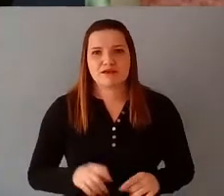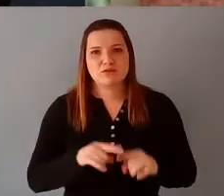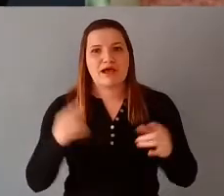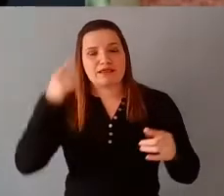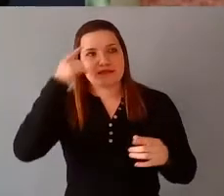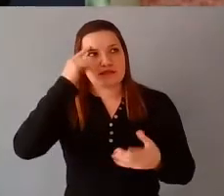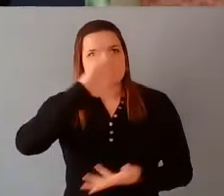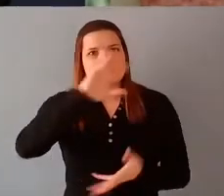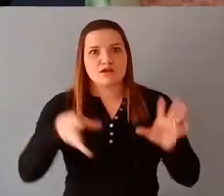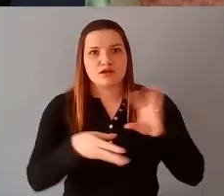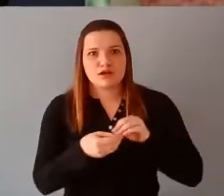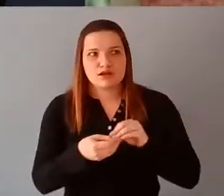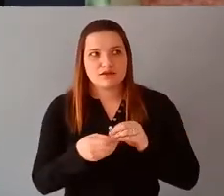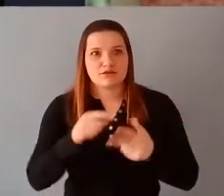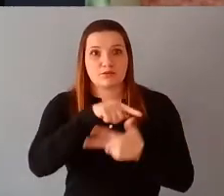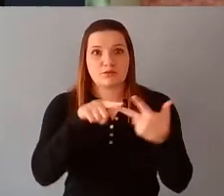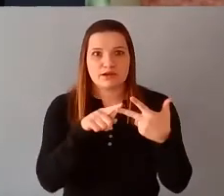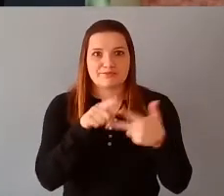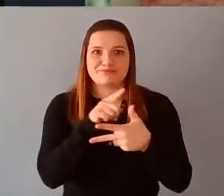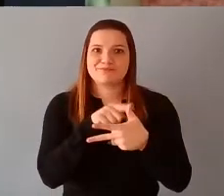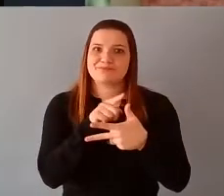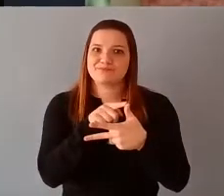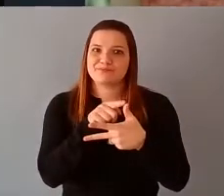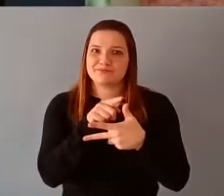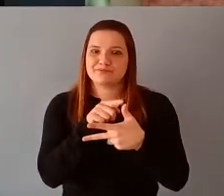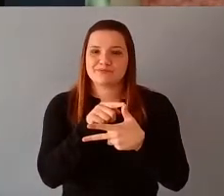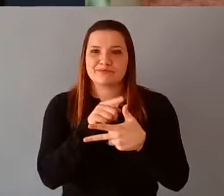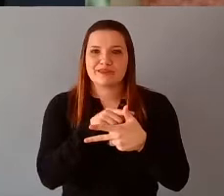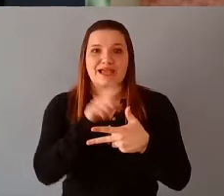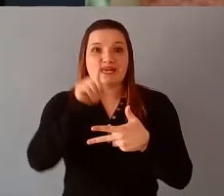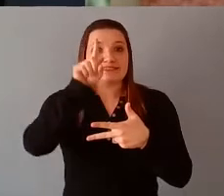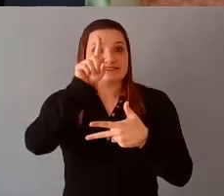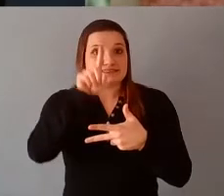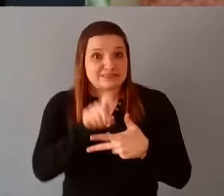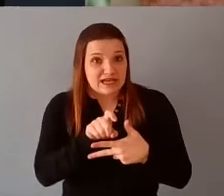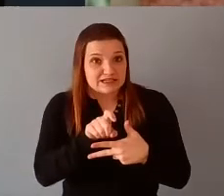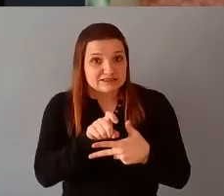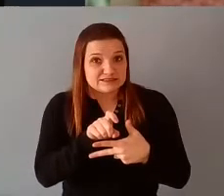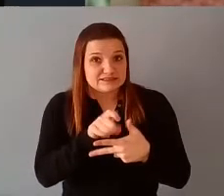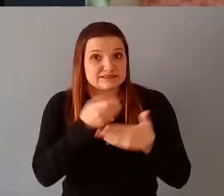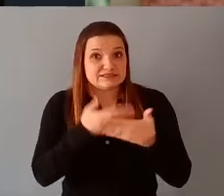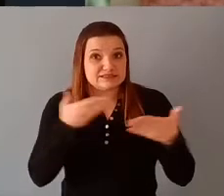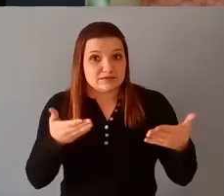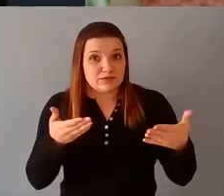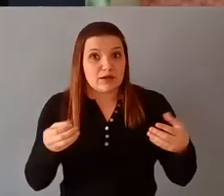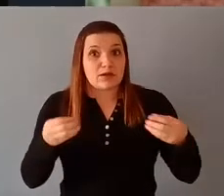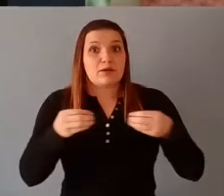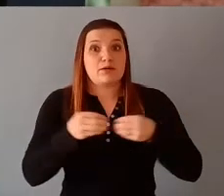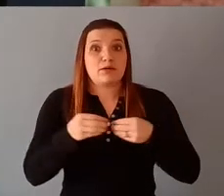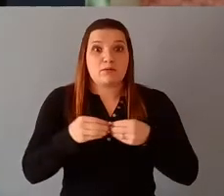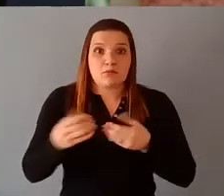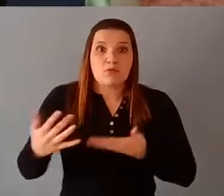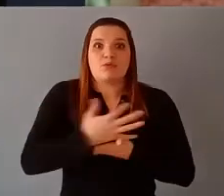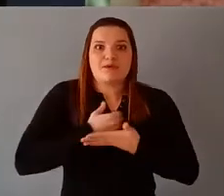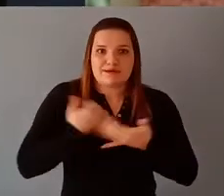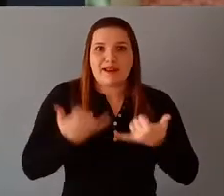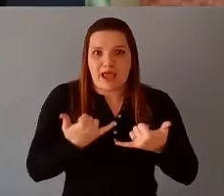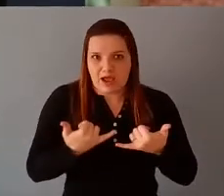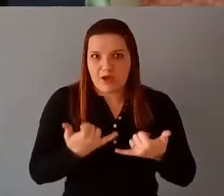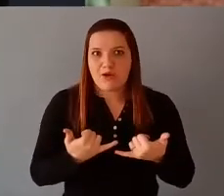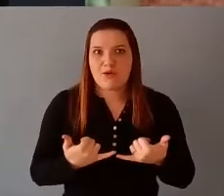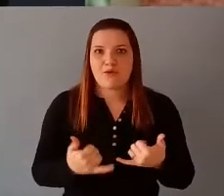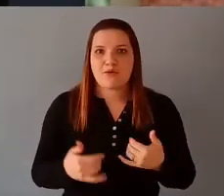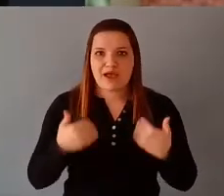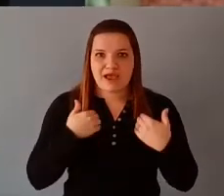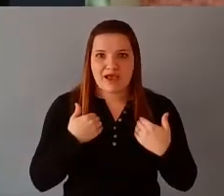probably three things. Number one, testing supplies and platforms have become much more plentiful. With the Quidel and Abbott